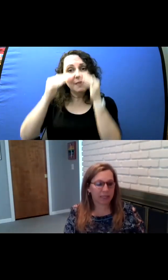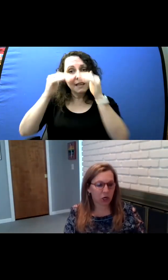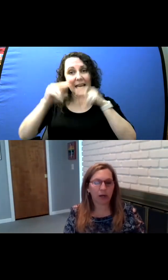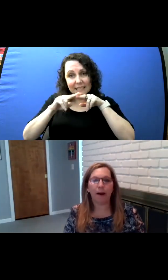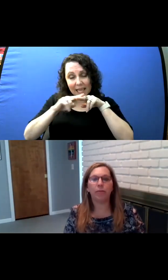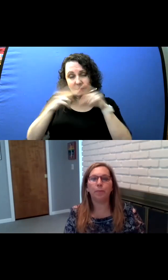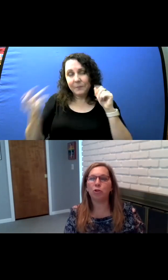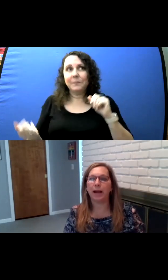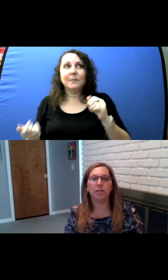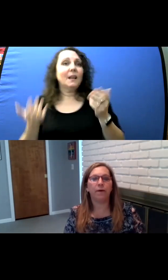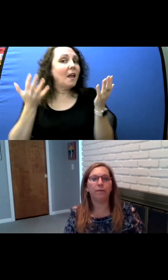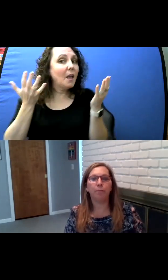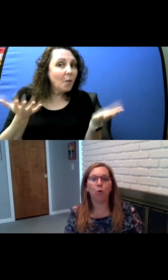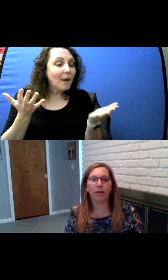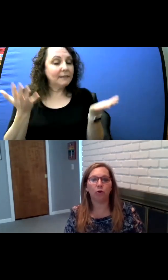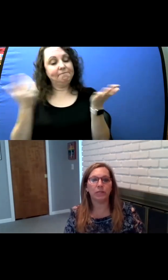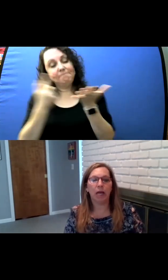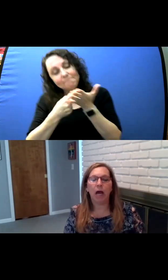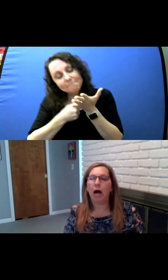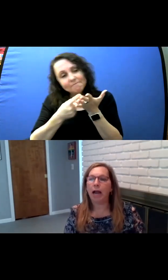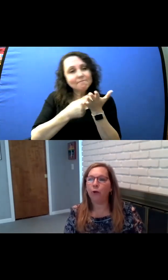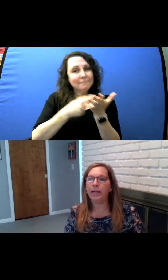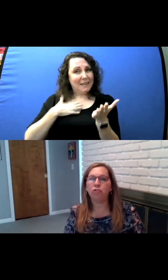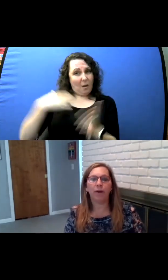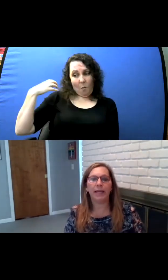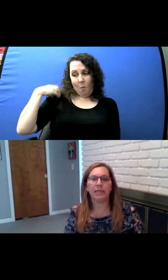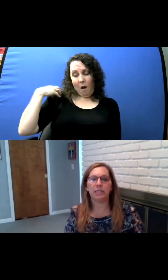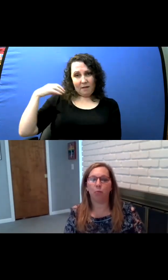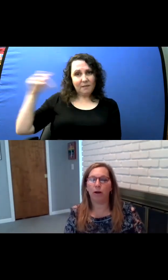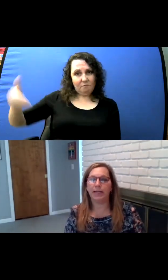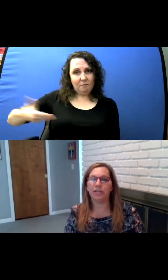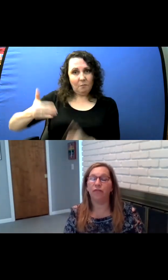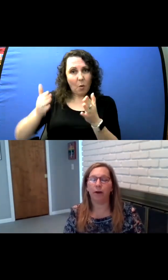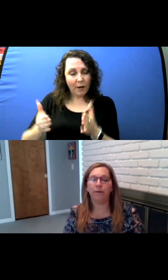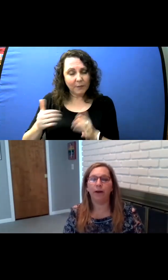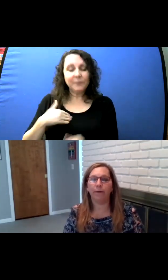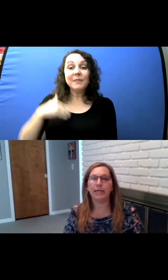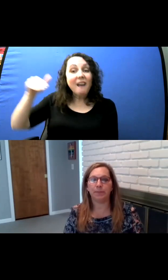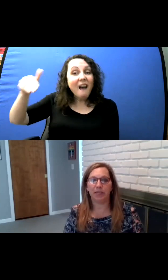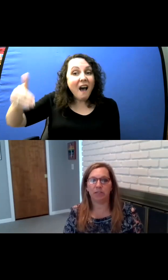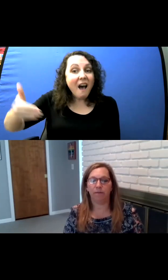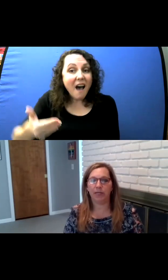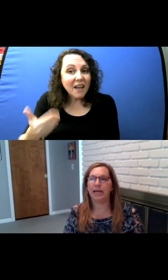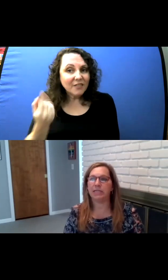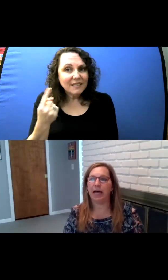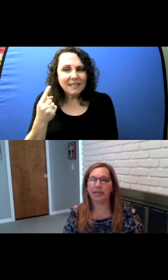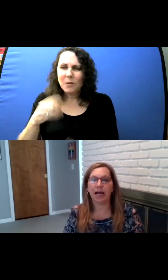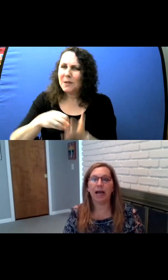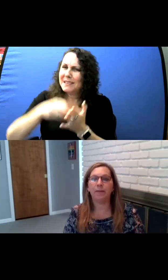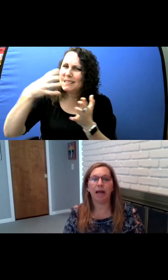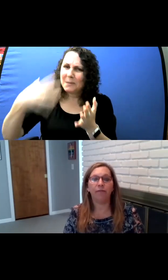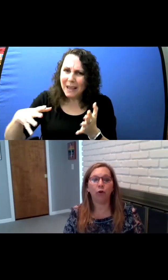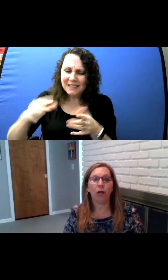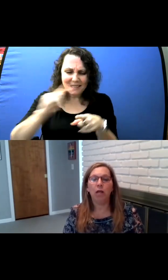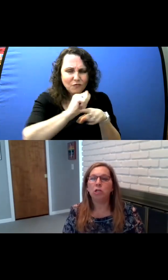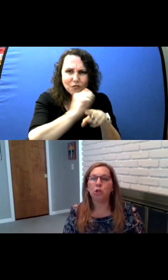So let's talk about the perspective of employers. Hiring and training someone is very, very expensive. It takes a lot of